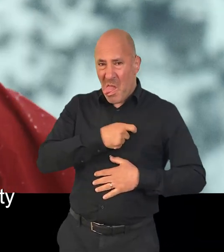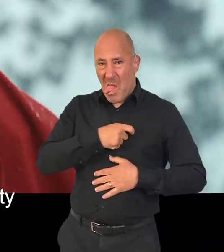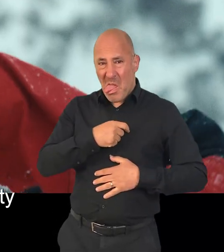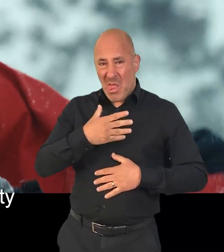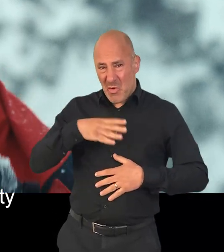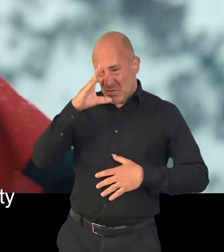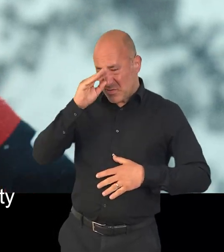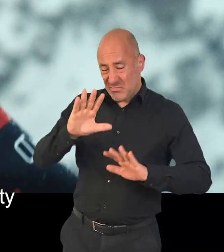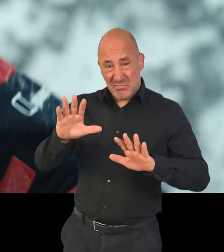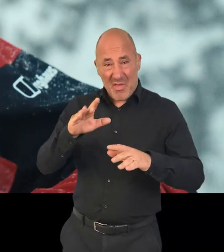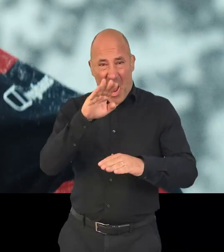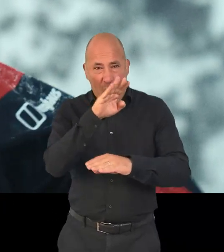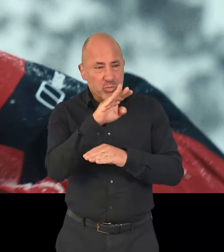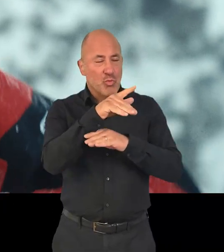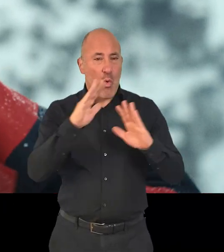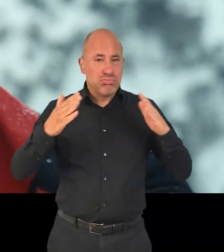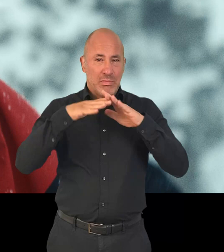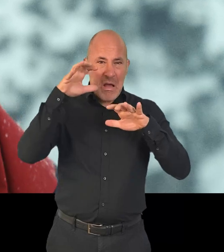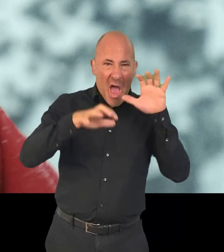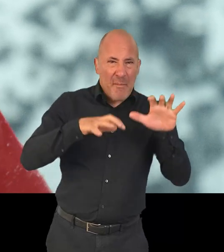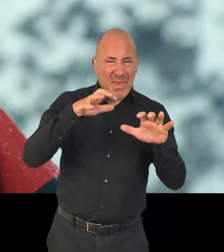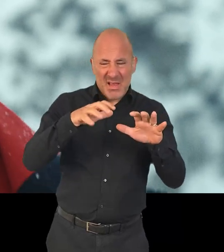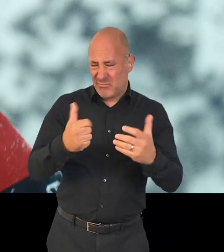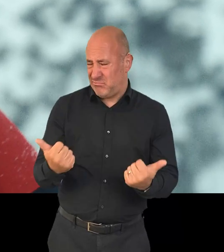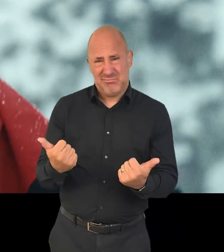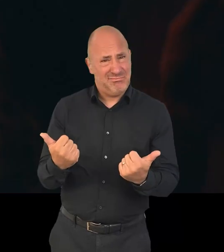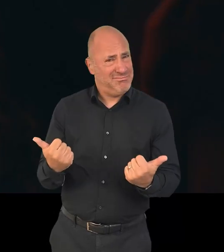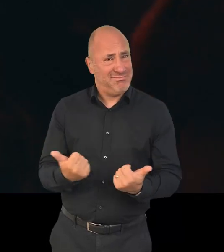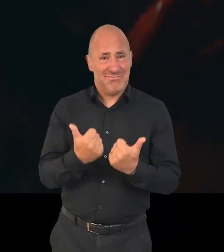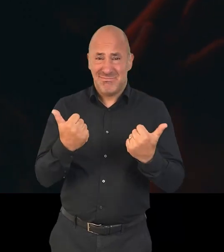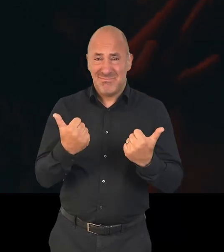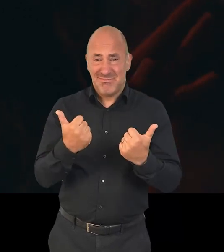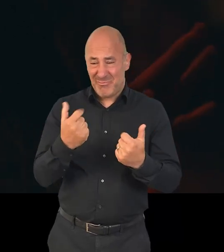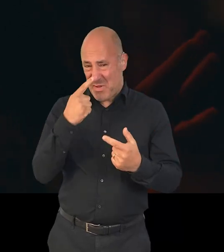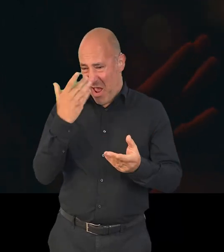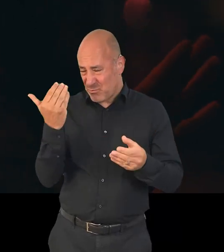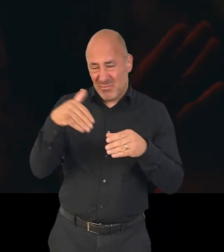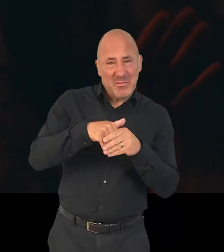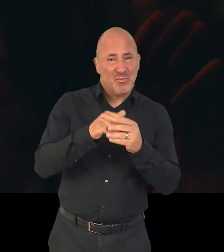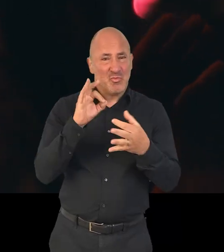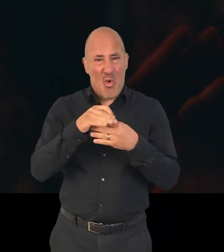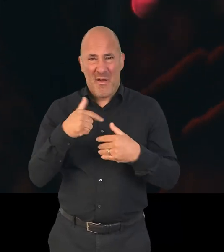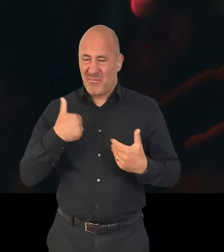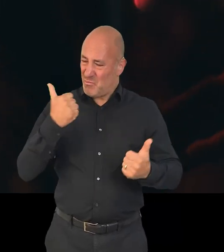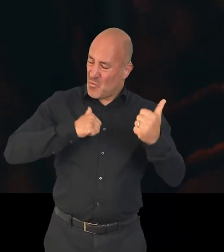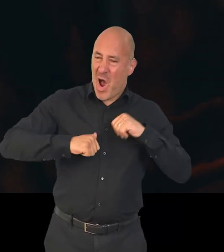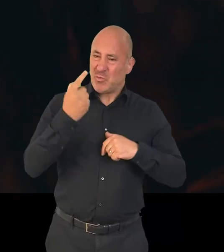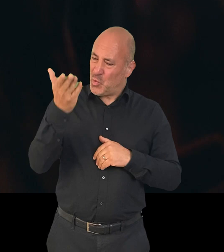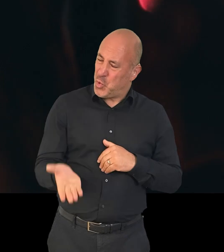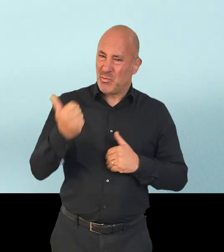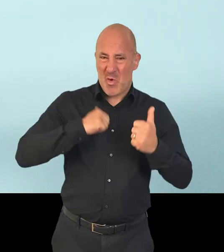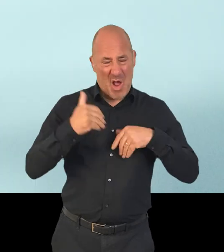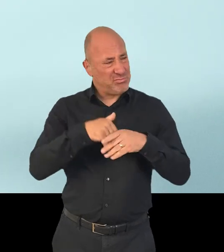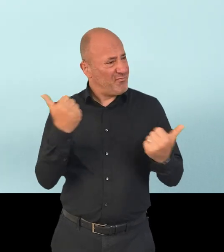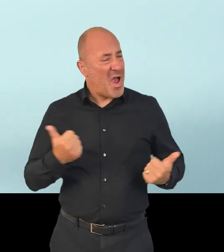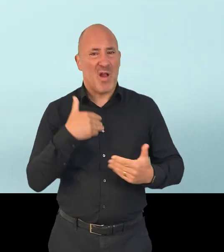all, the outdoors and climbing world is a welcoming and accepting place where you can hold your